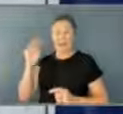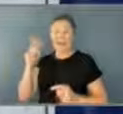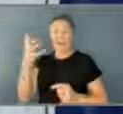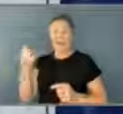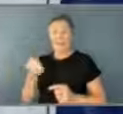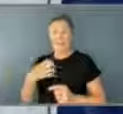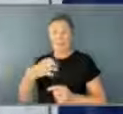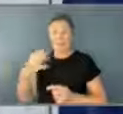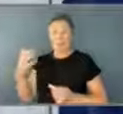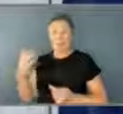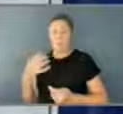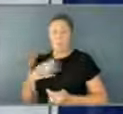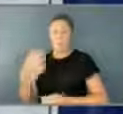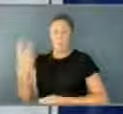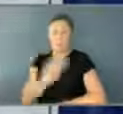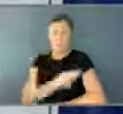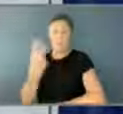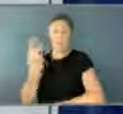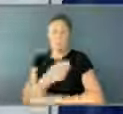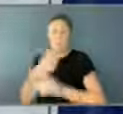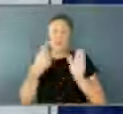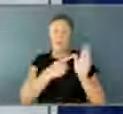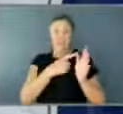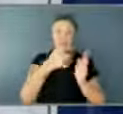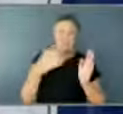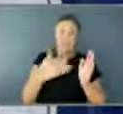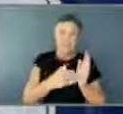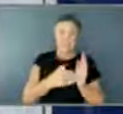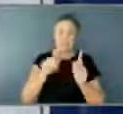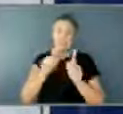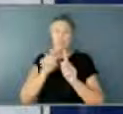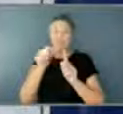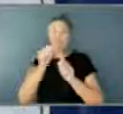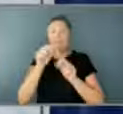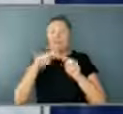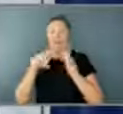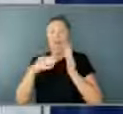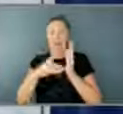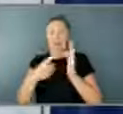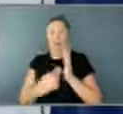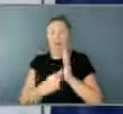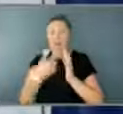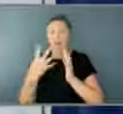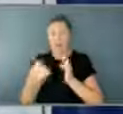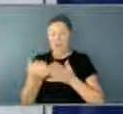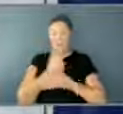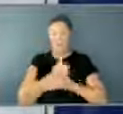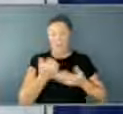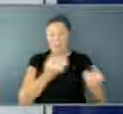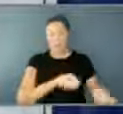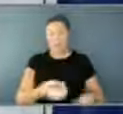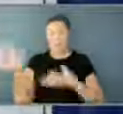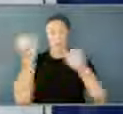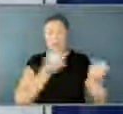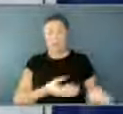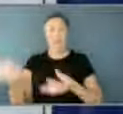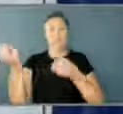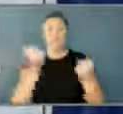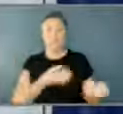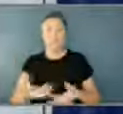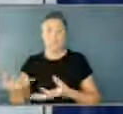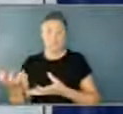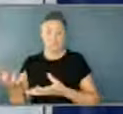Oxford AstraZeneca and with the flows of Pfizer. So some of those issues which caused global challenges both with